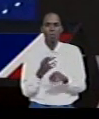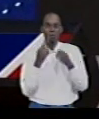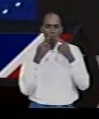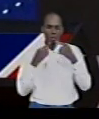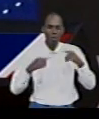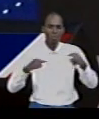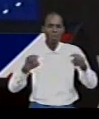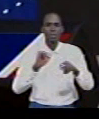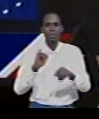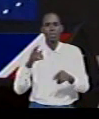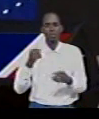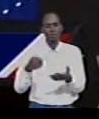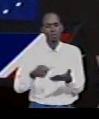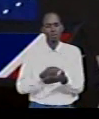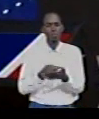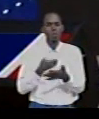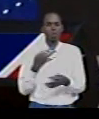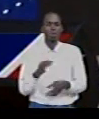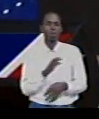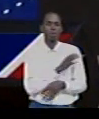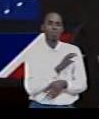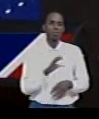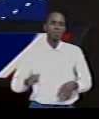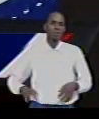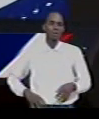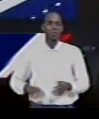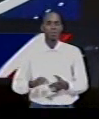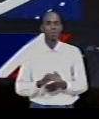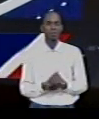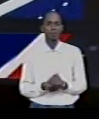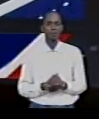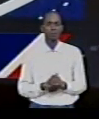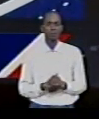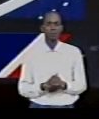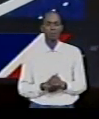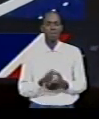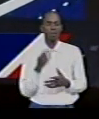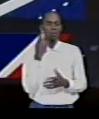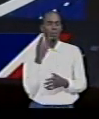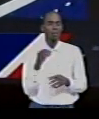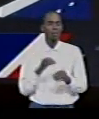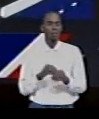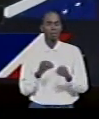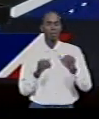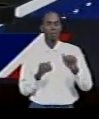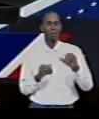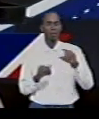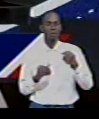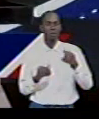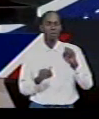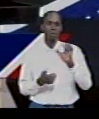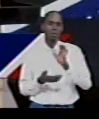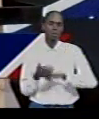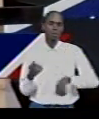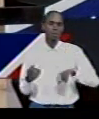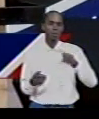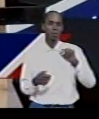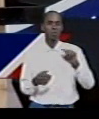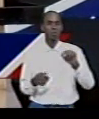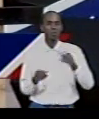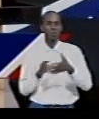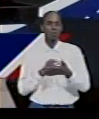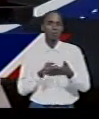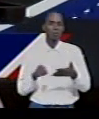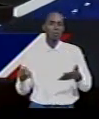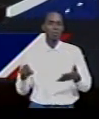declaring the gospel of Christ. We're looking at Acts of the Apostles chapter 20, and we're reading